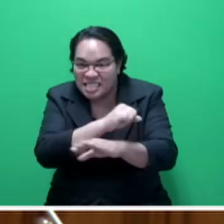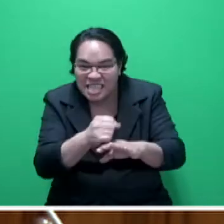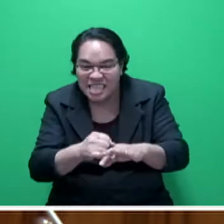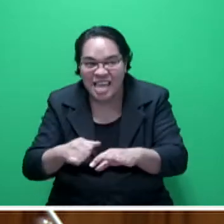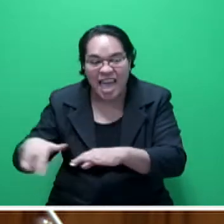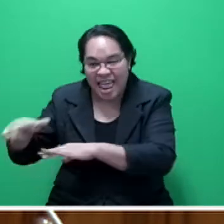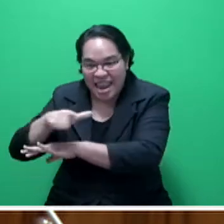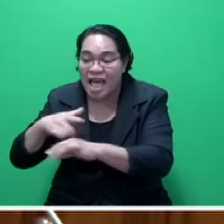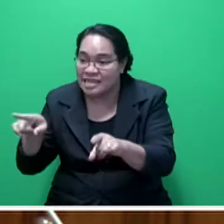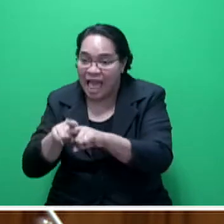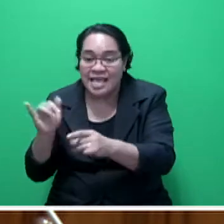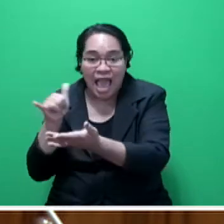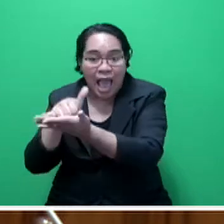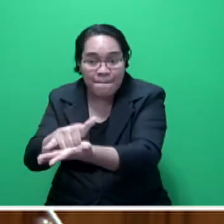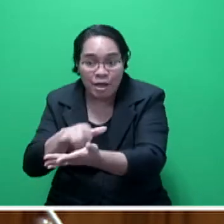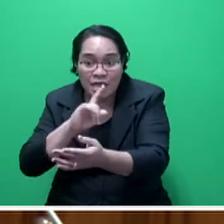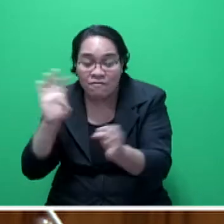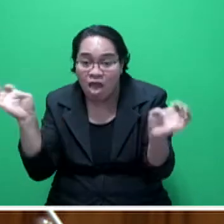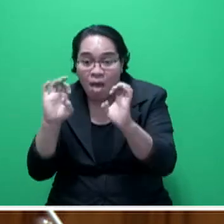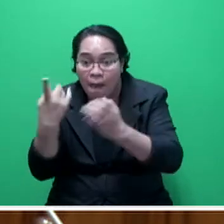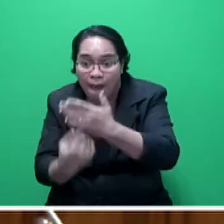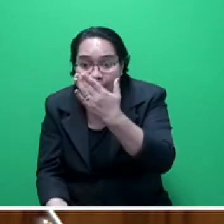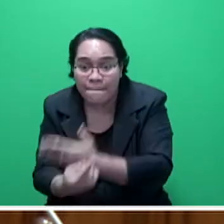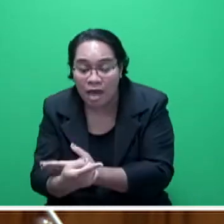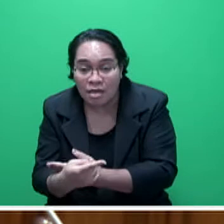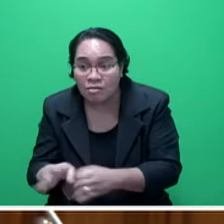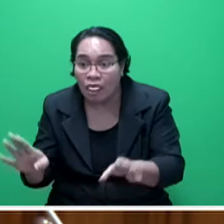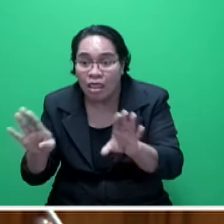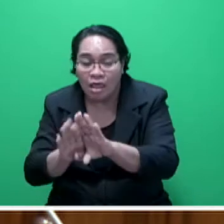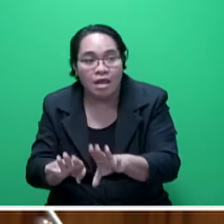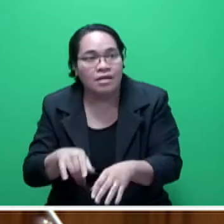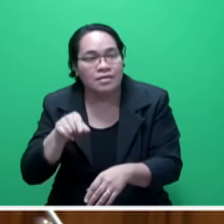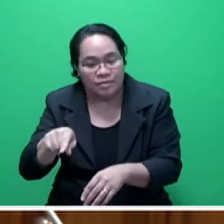at the airport, where if an emergency occurs after boarding or a landside